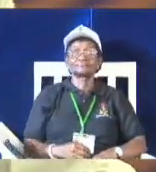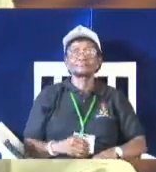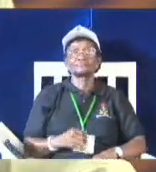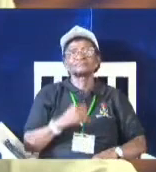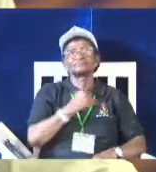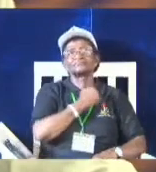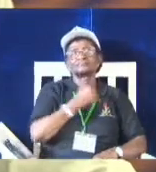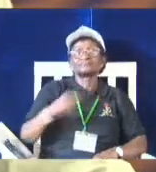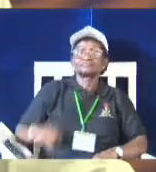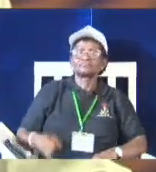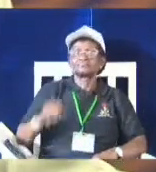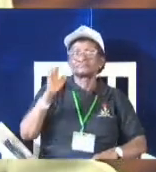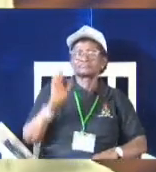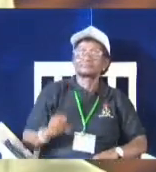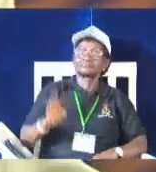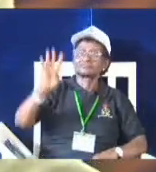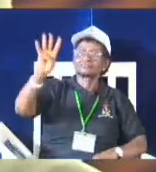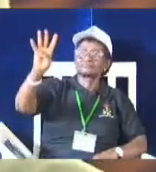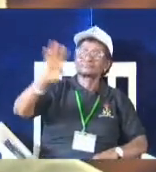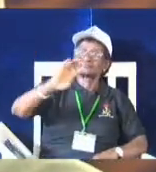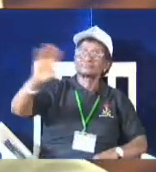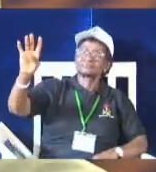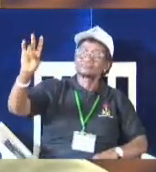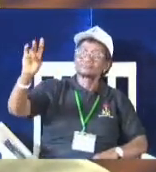James chapter 4, verse 7.